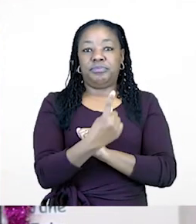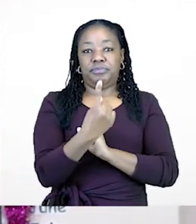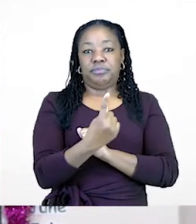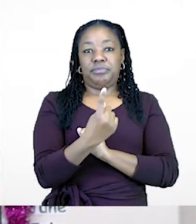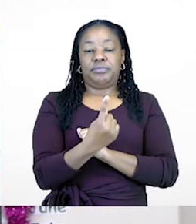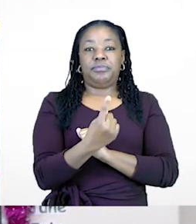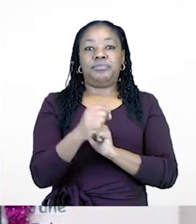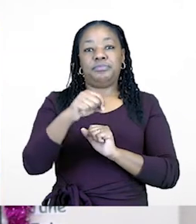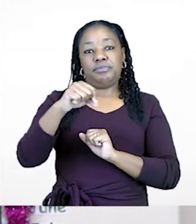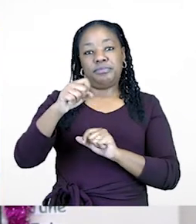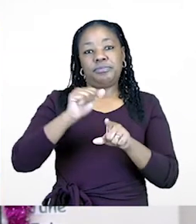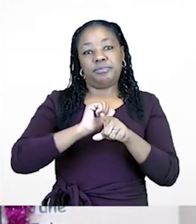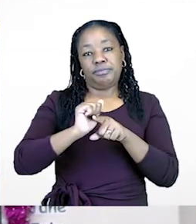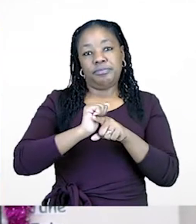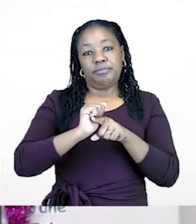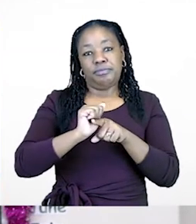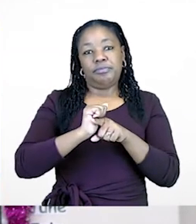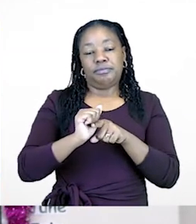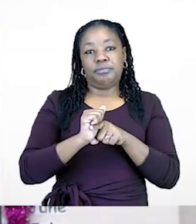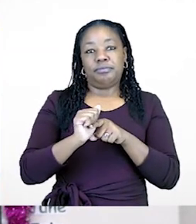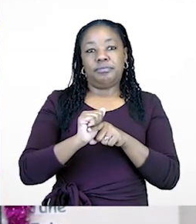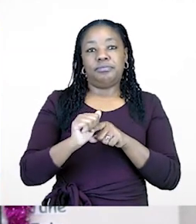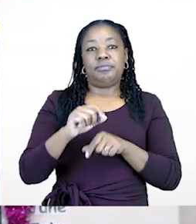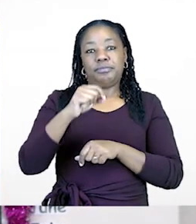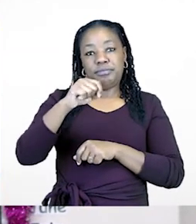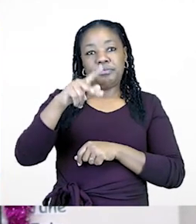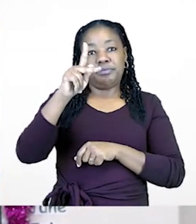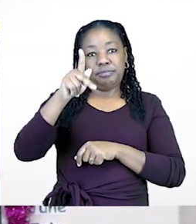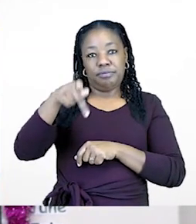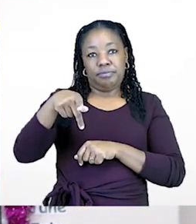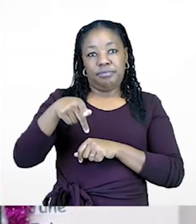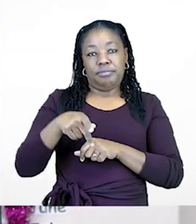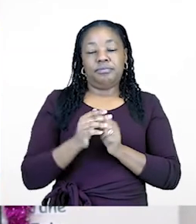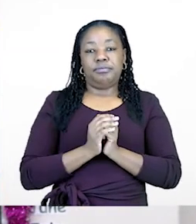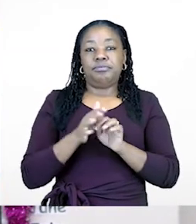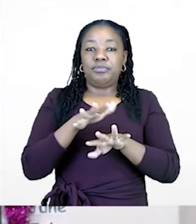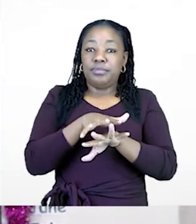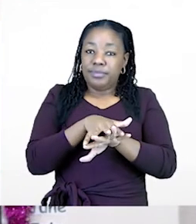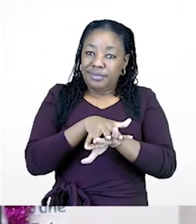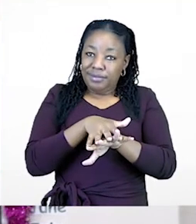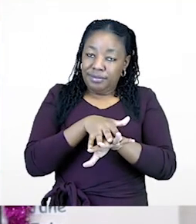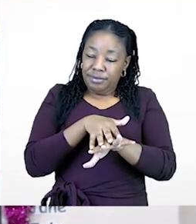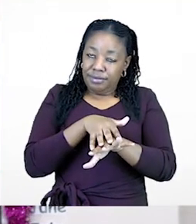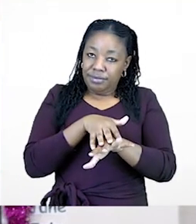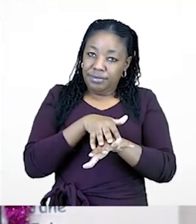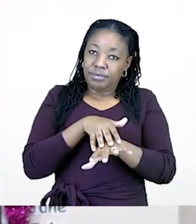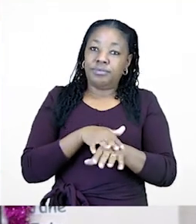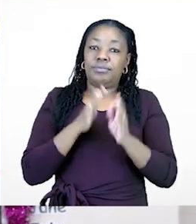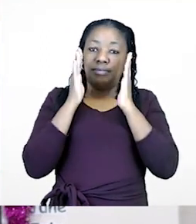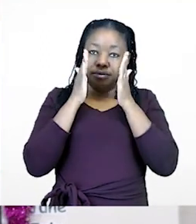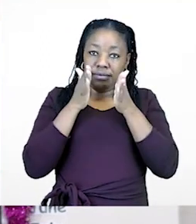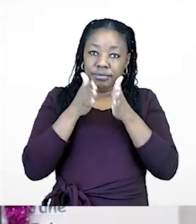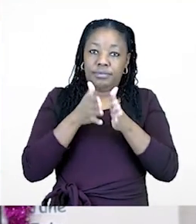by yourselves and correctly. Remember, when you're writing, take your time and do not lift up your pencil